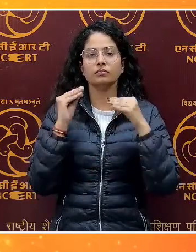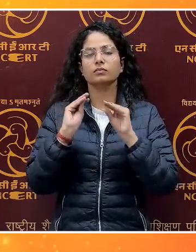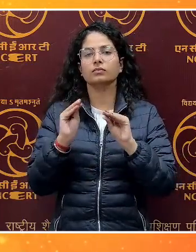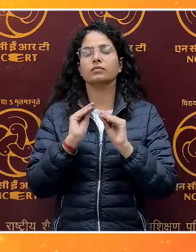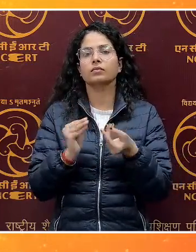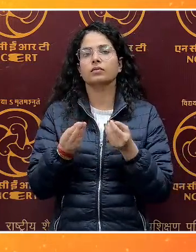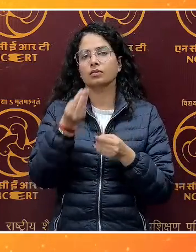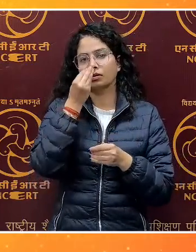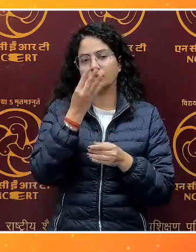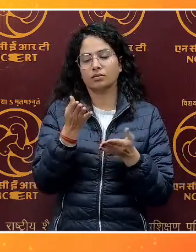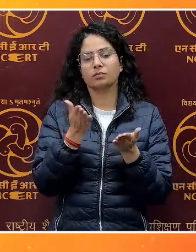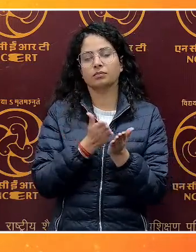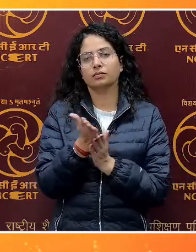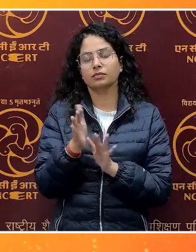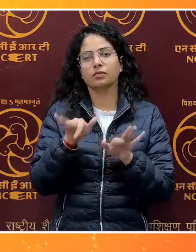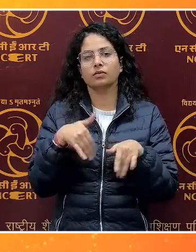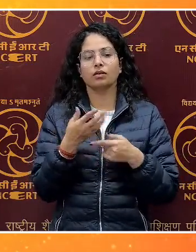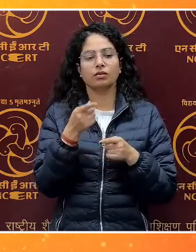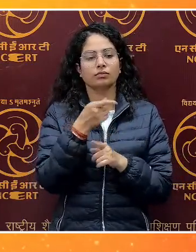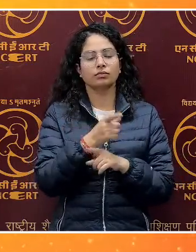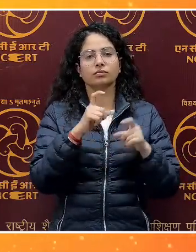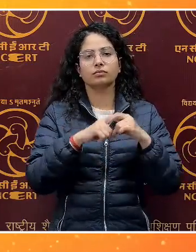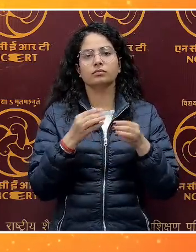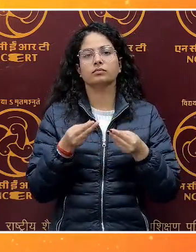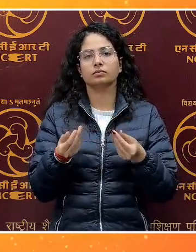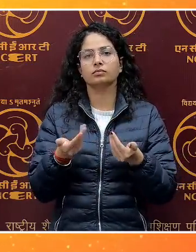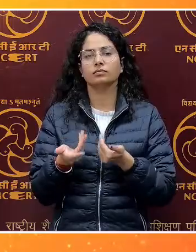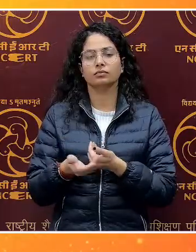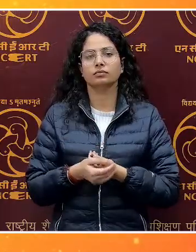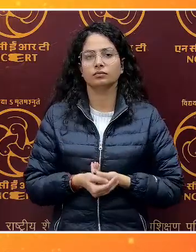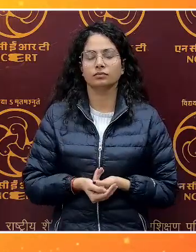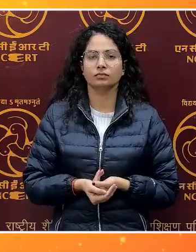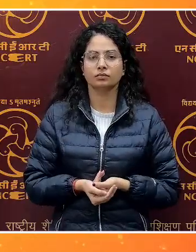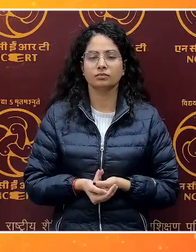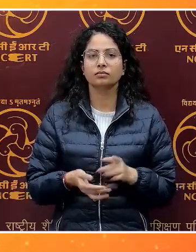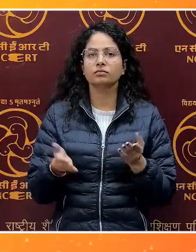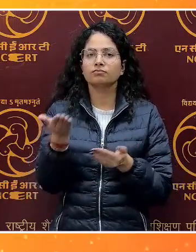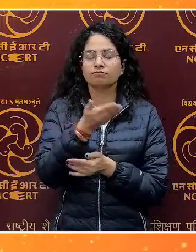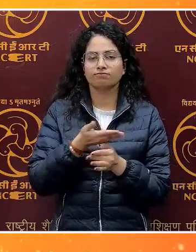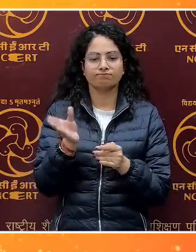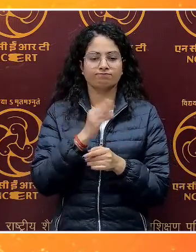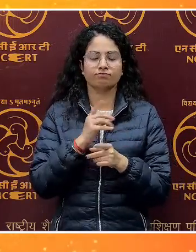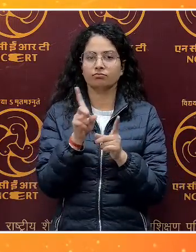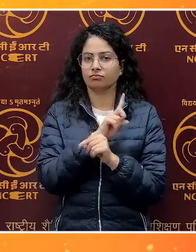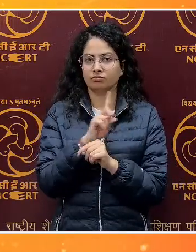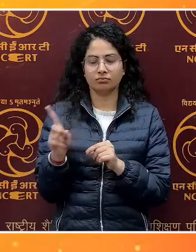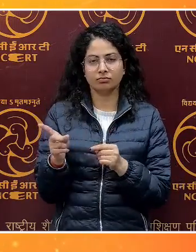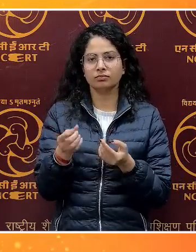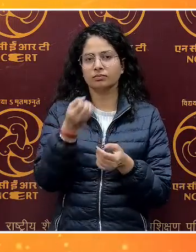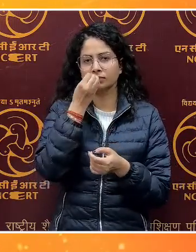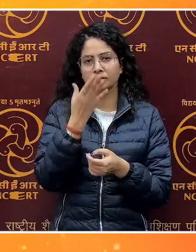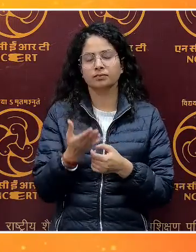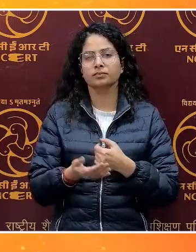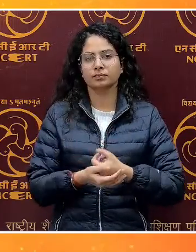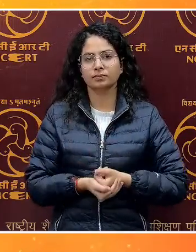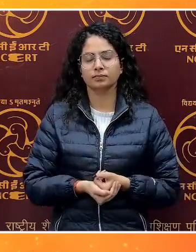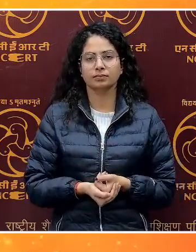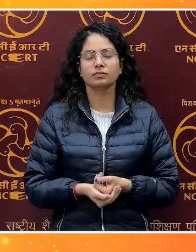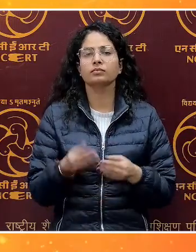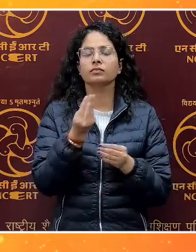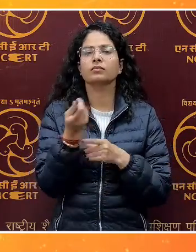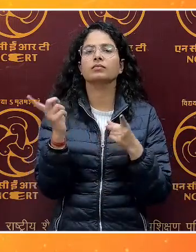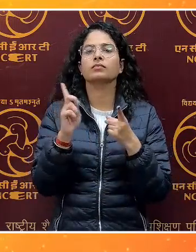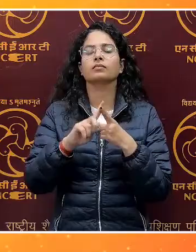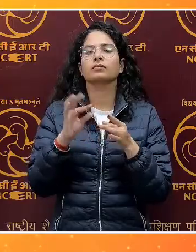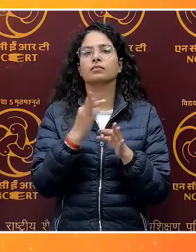a simplified way of solving such questions. Okay. They should not be scared of this. It is very, very easy. Sometimes